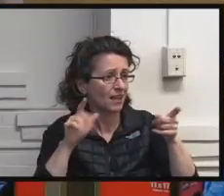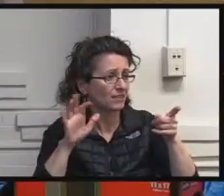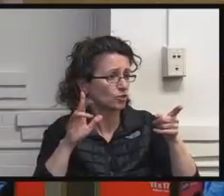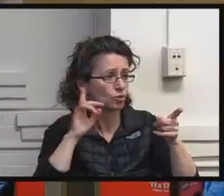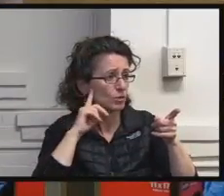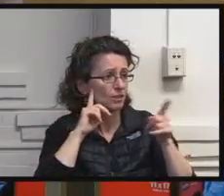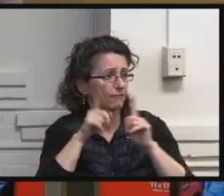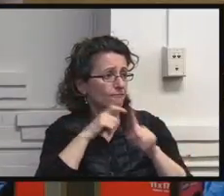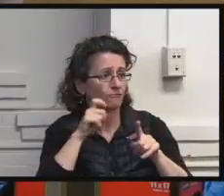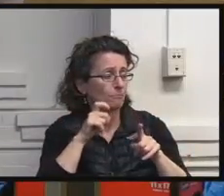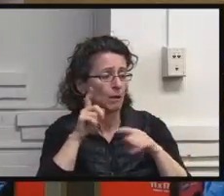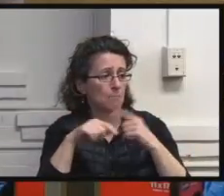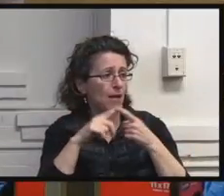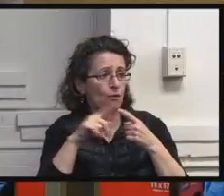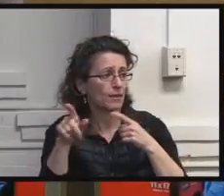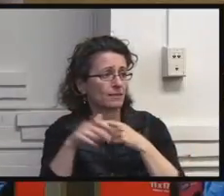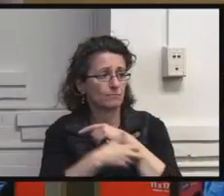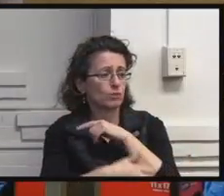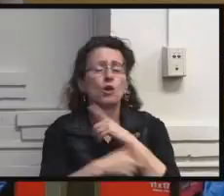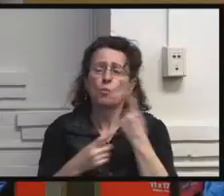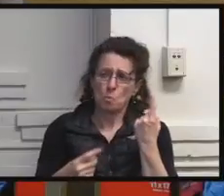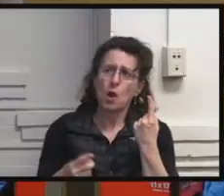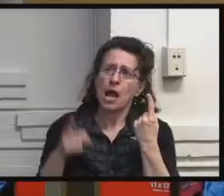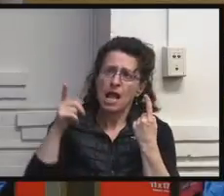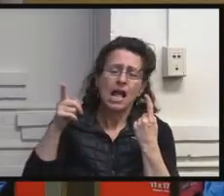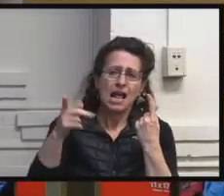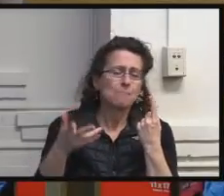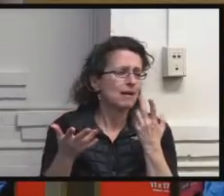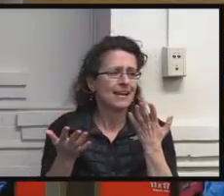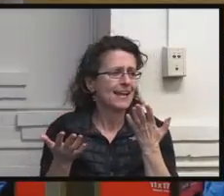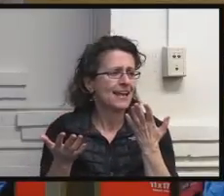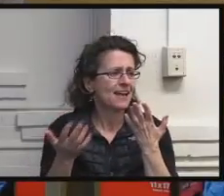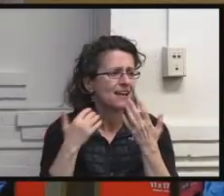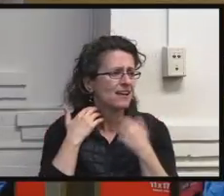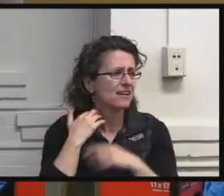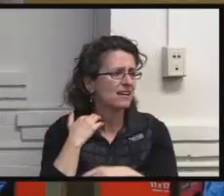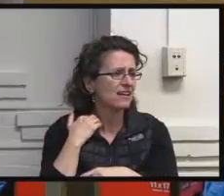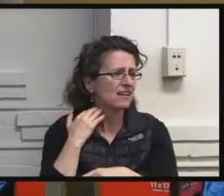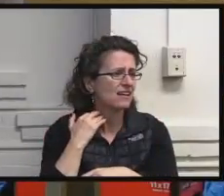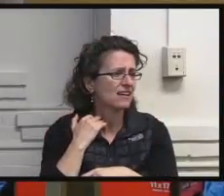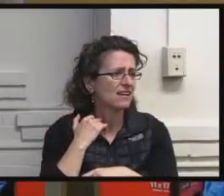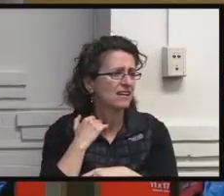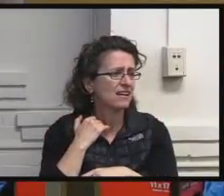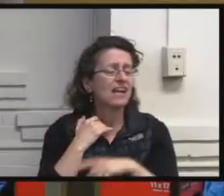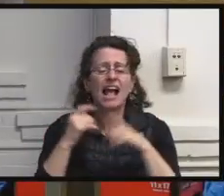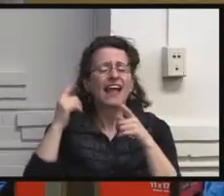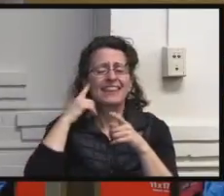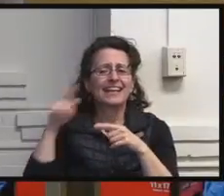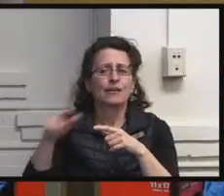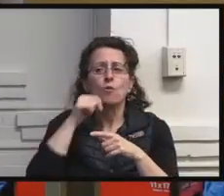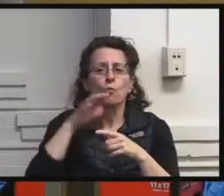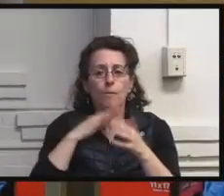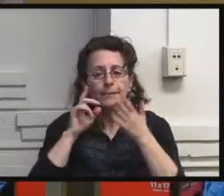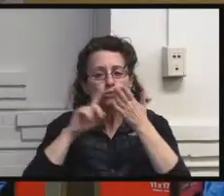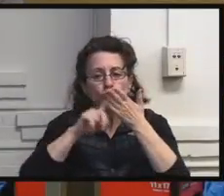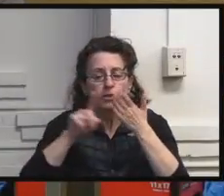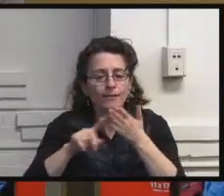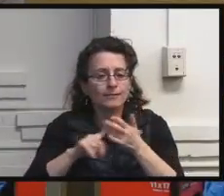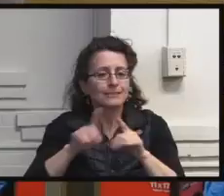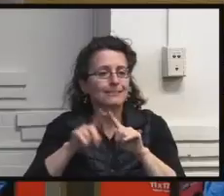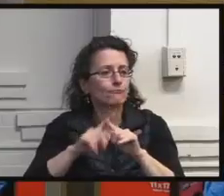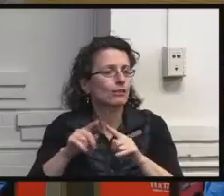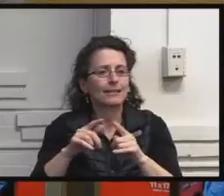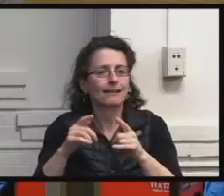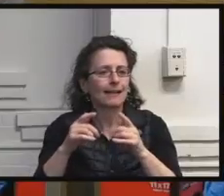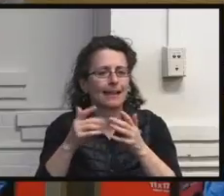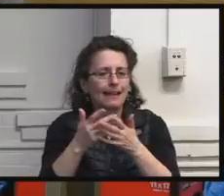particular. When it came time. But like you said, I think it was a list of variables. Yeah. We thought somebody important might